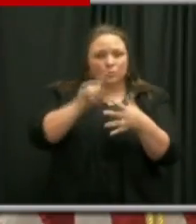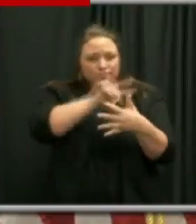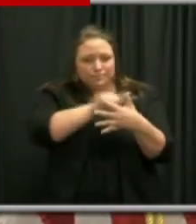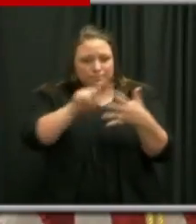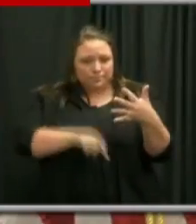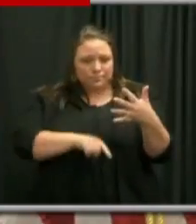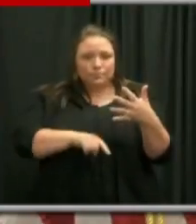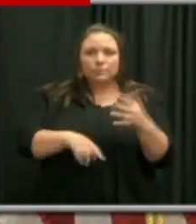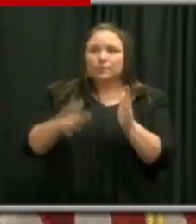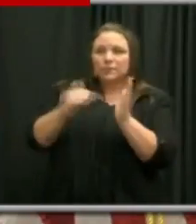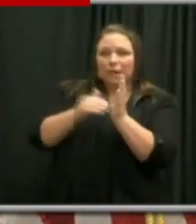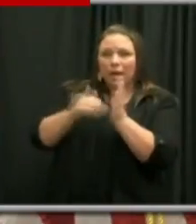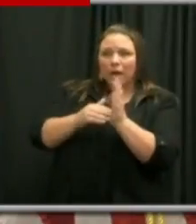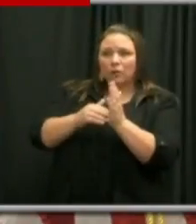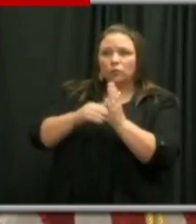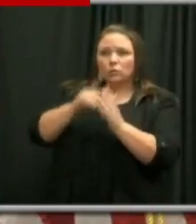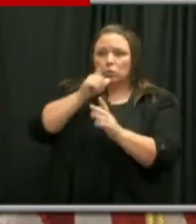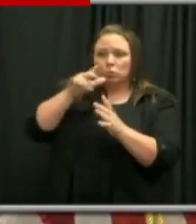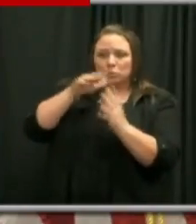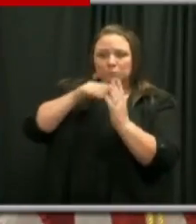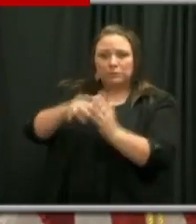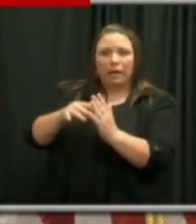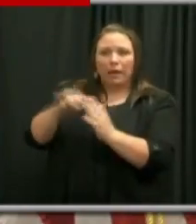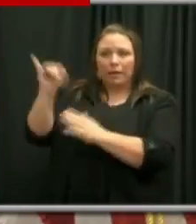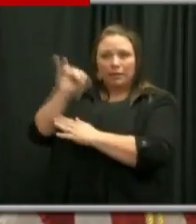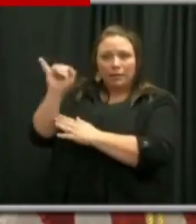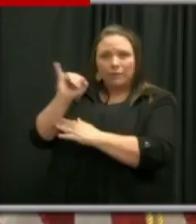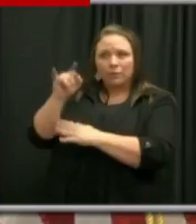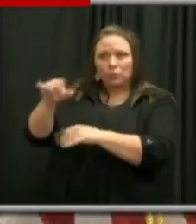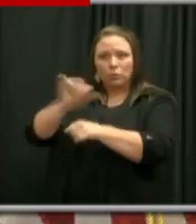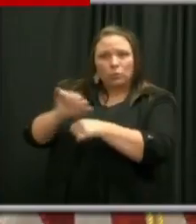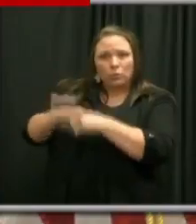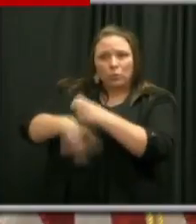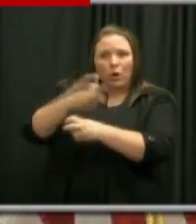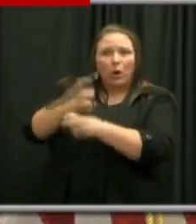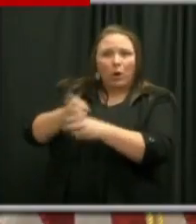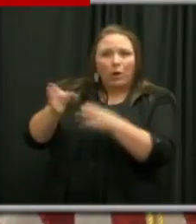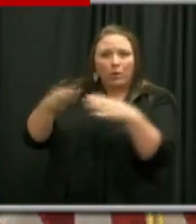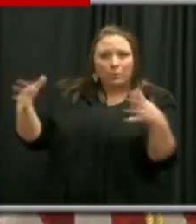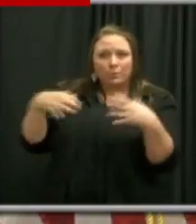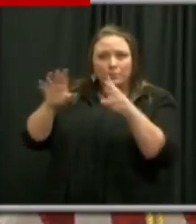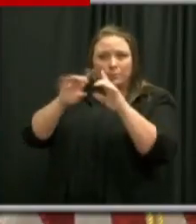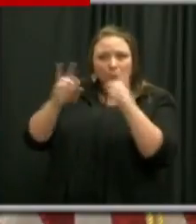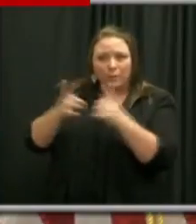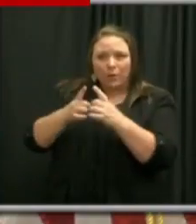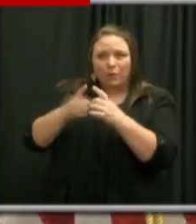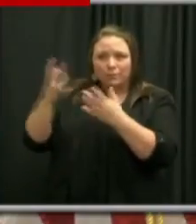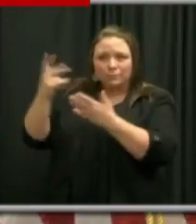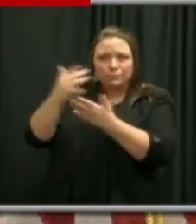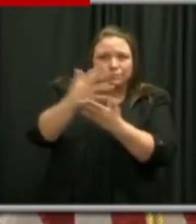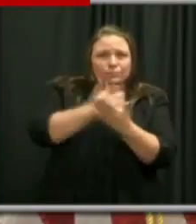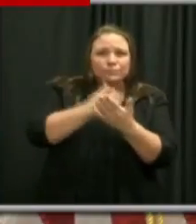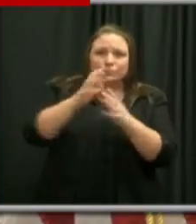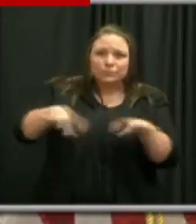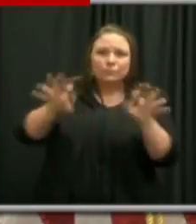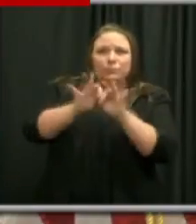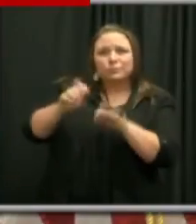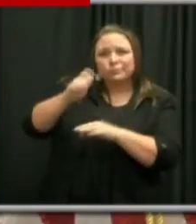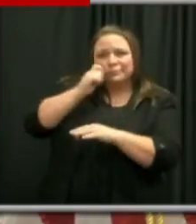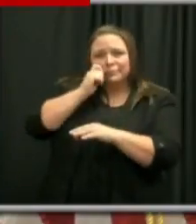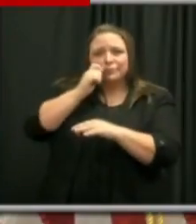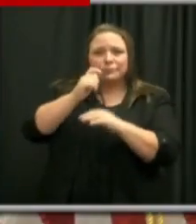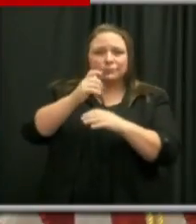benchmarks, epidemiologists at the Metro Public Health Department are working hard to gather critical race and ethnicity data that helps us